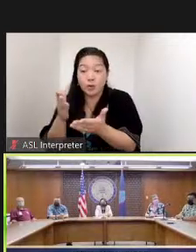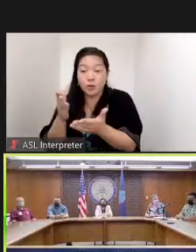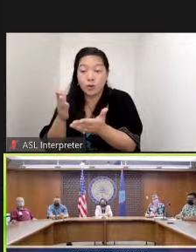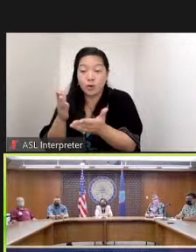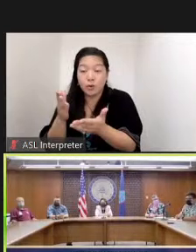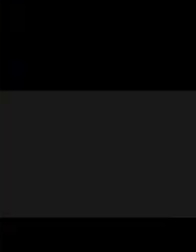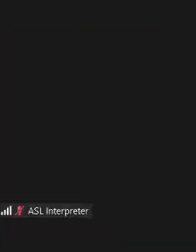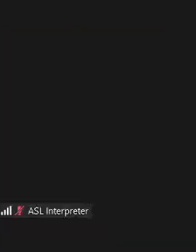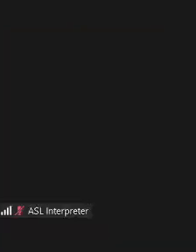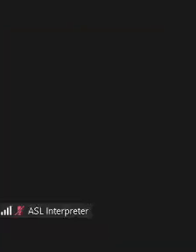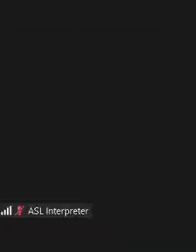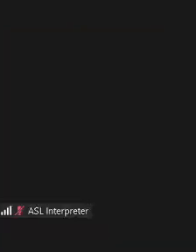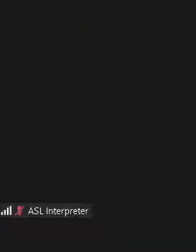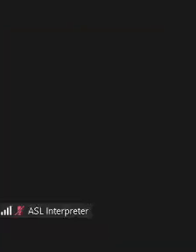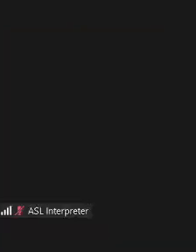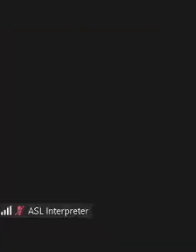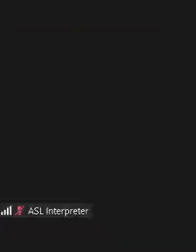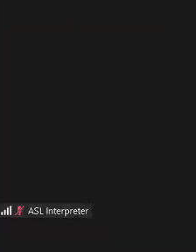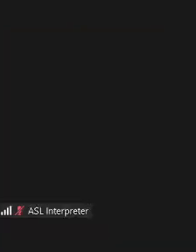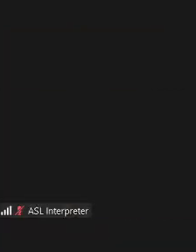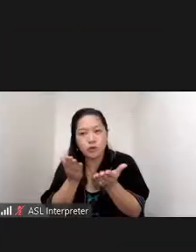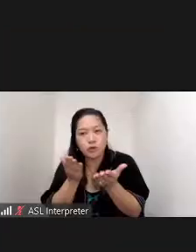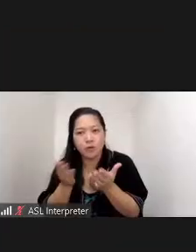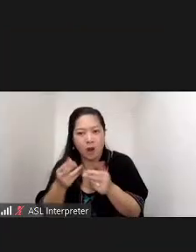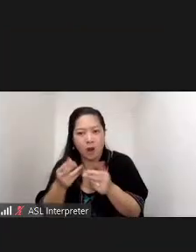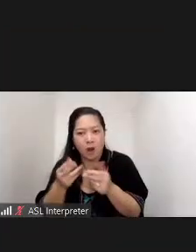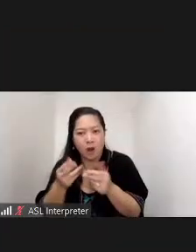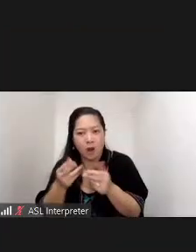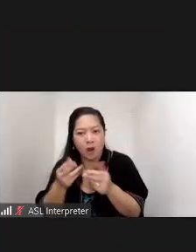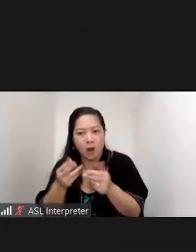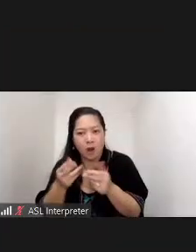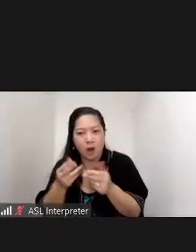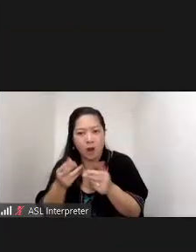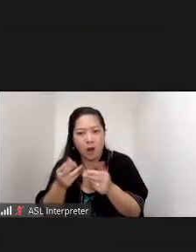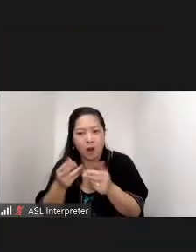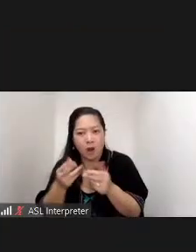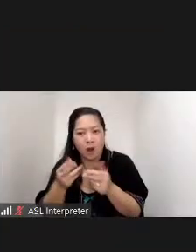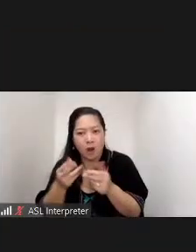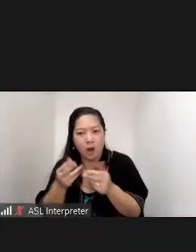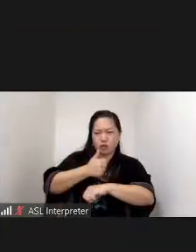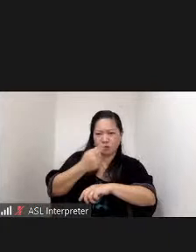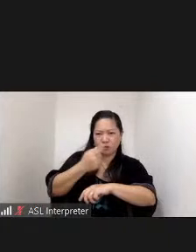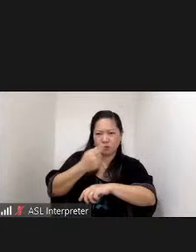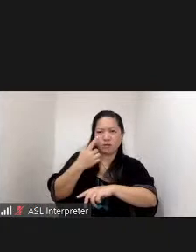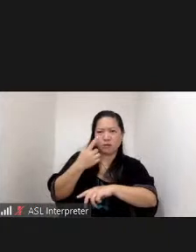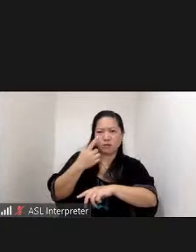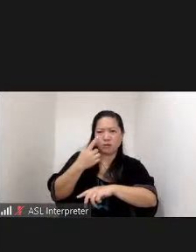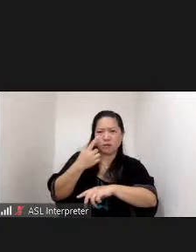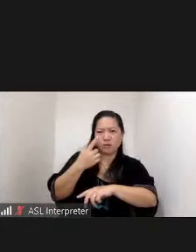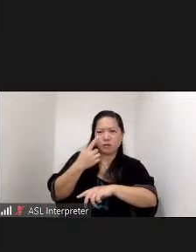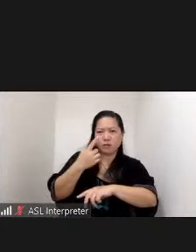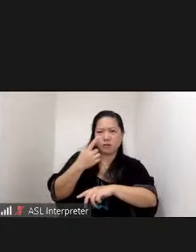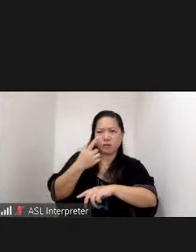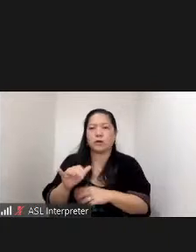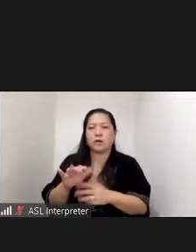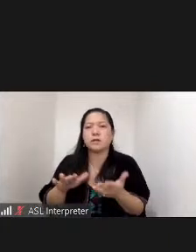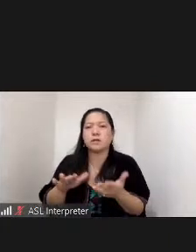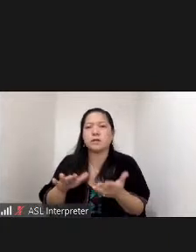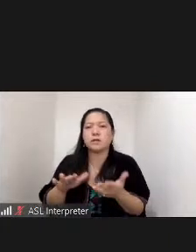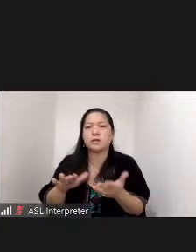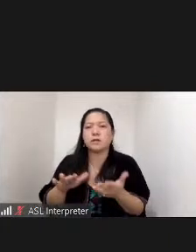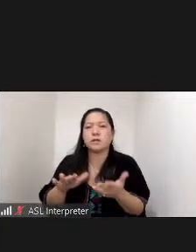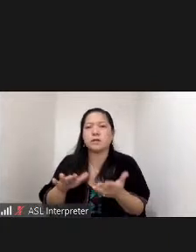for death. They really jump out. And by industry, construction, education, government service,